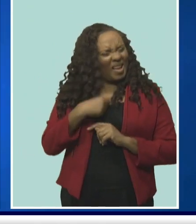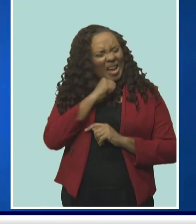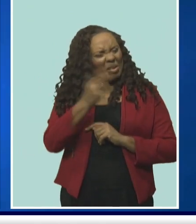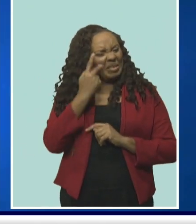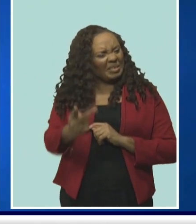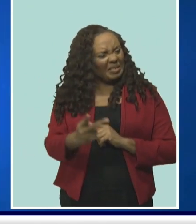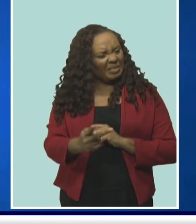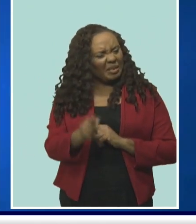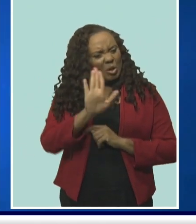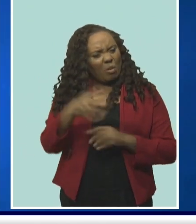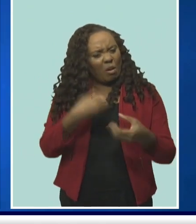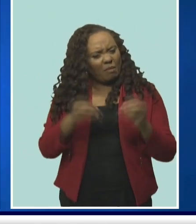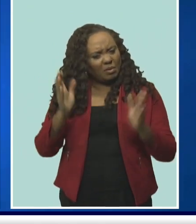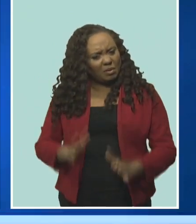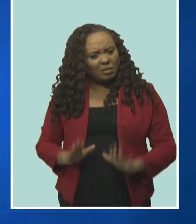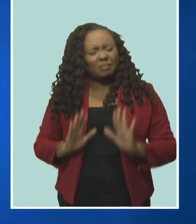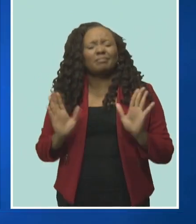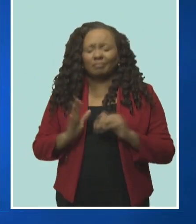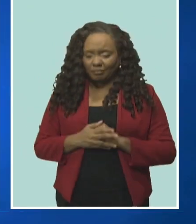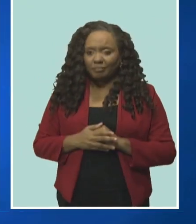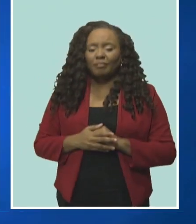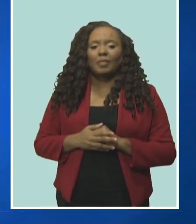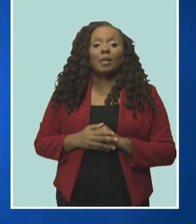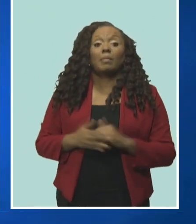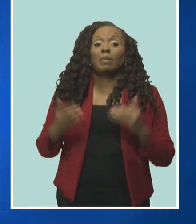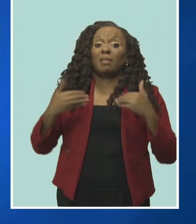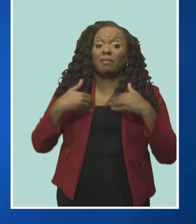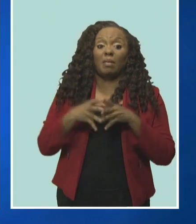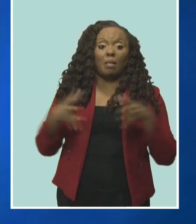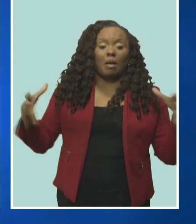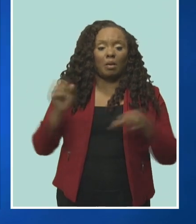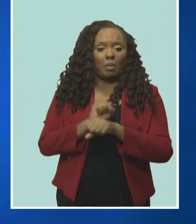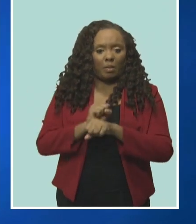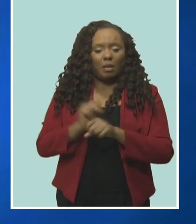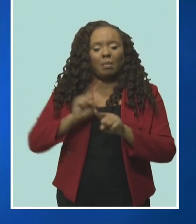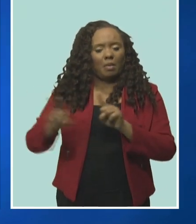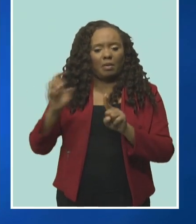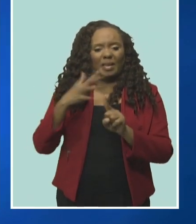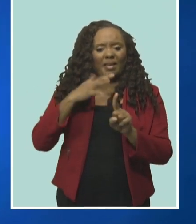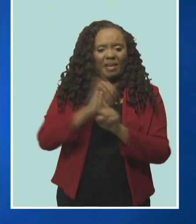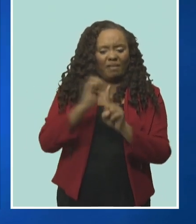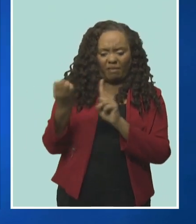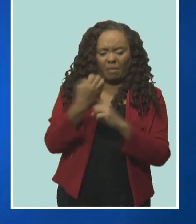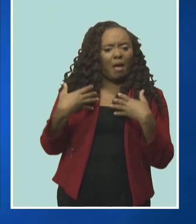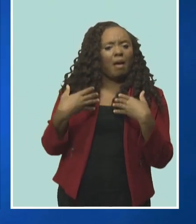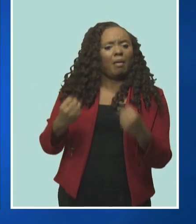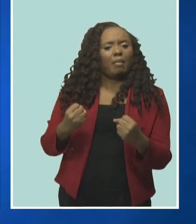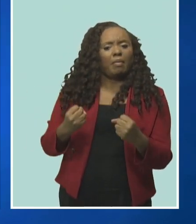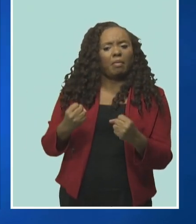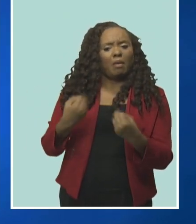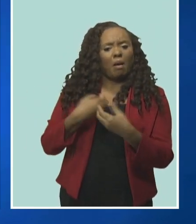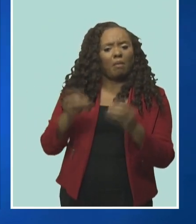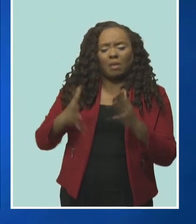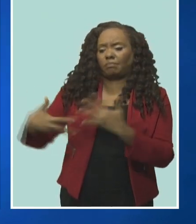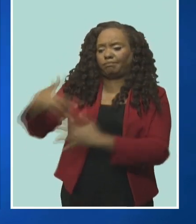but you must realize also that there's a lot more to do. But nevertheless, the environmental health officers go out, and as they interact with the